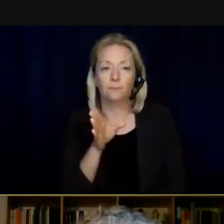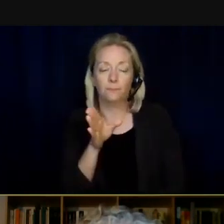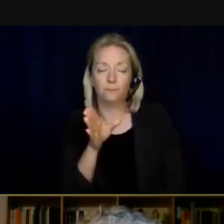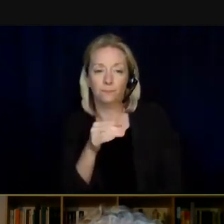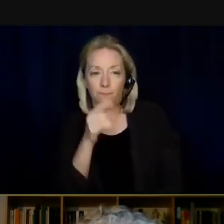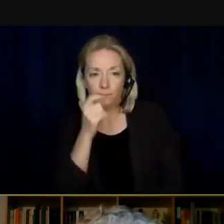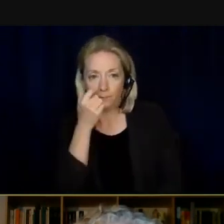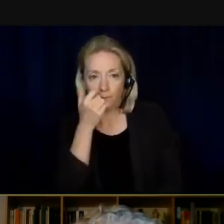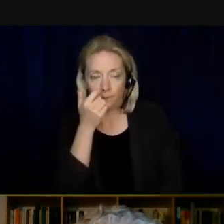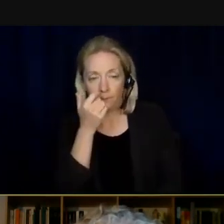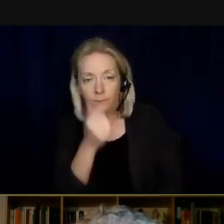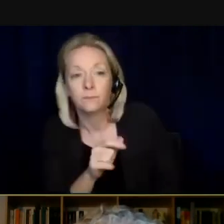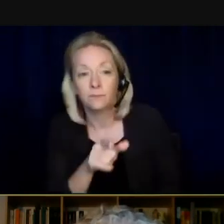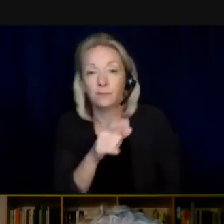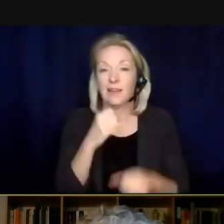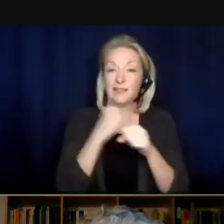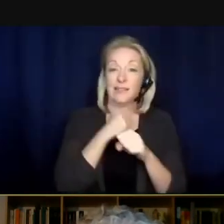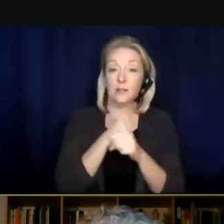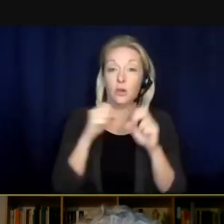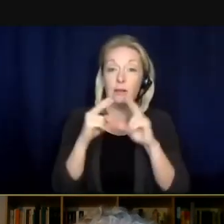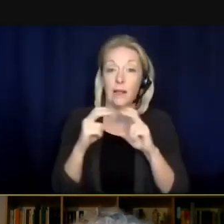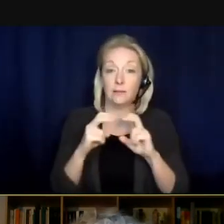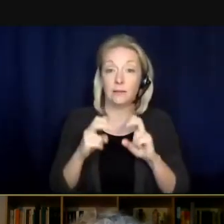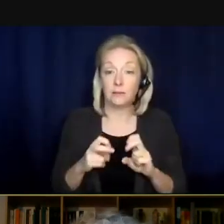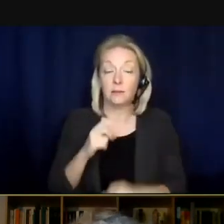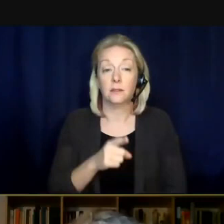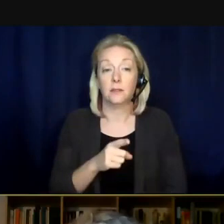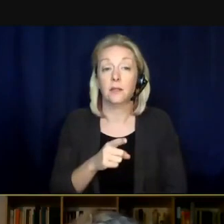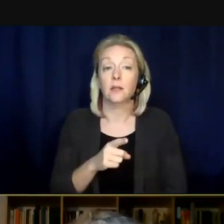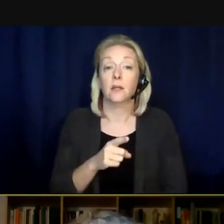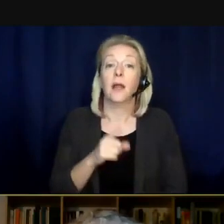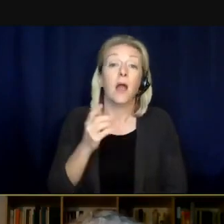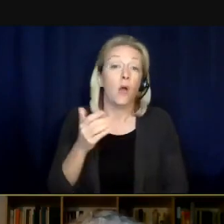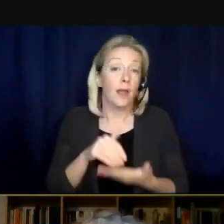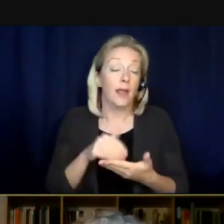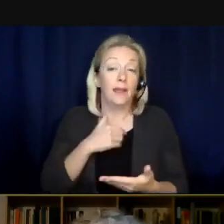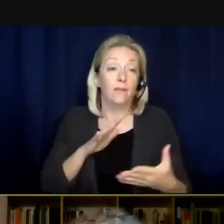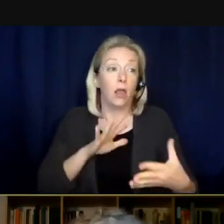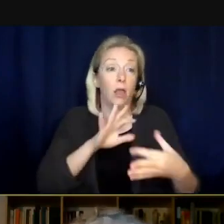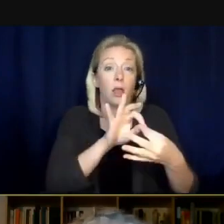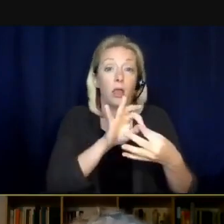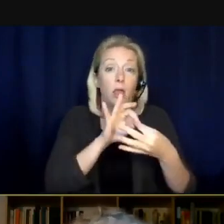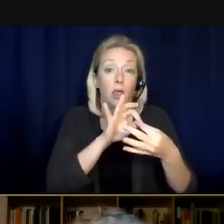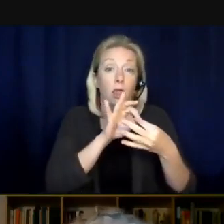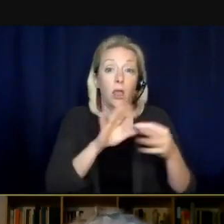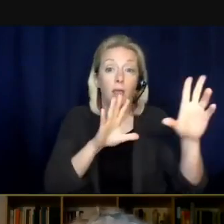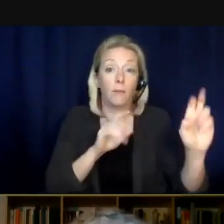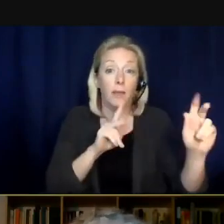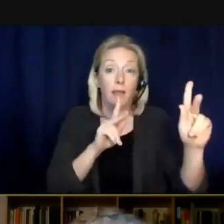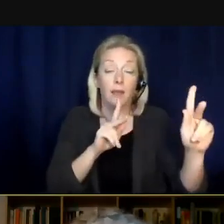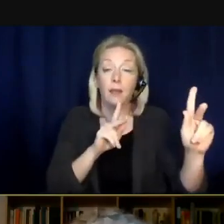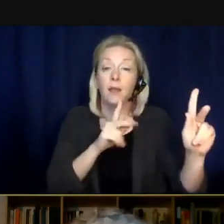here, there's statistical analysis. Now, when you link banks with people, they can never see your